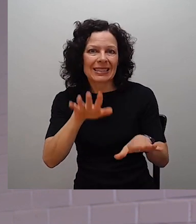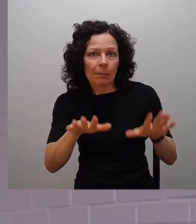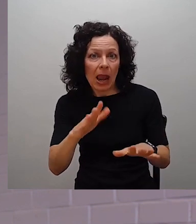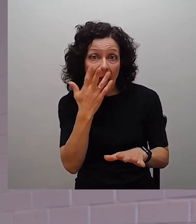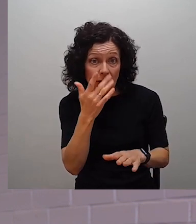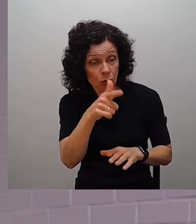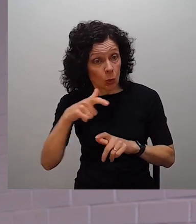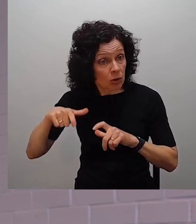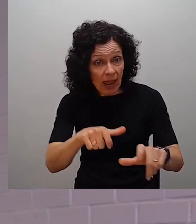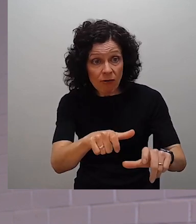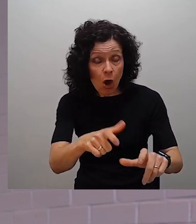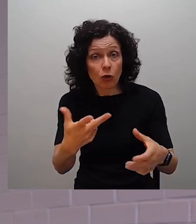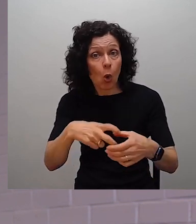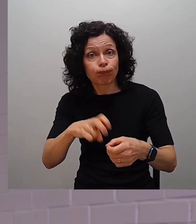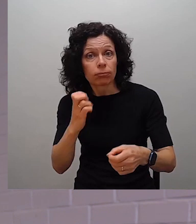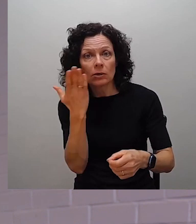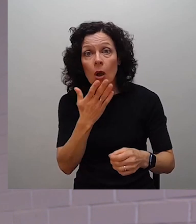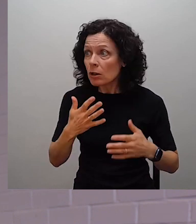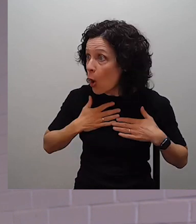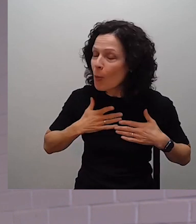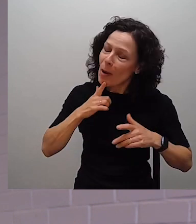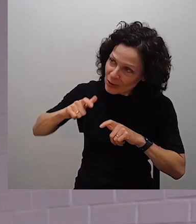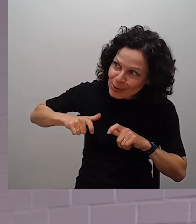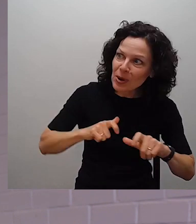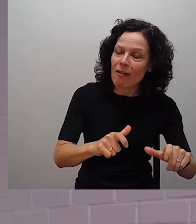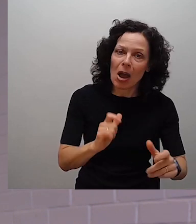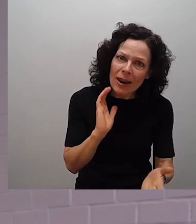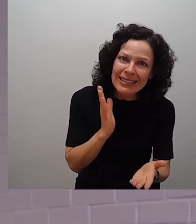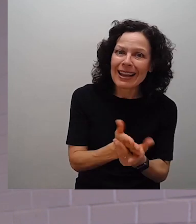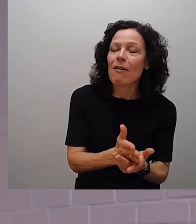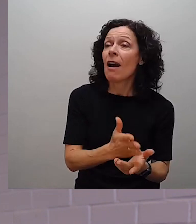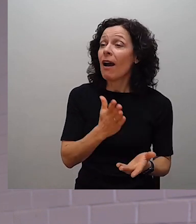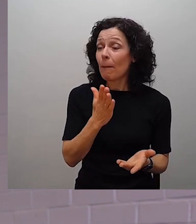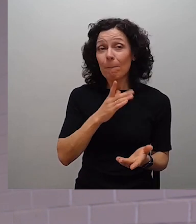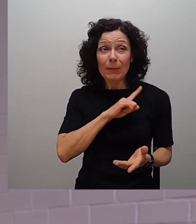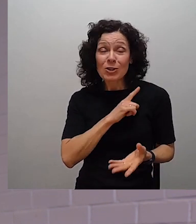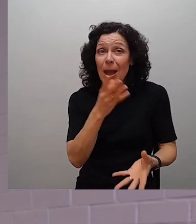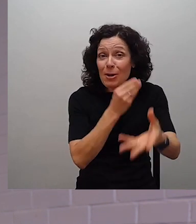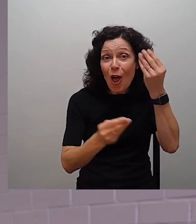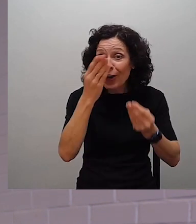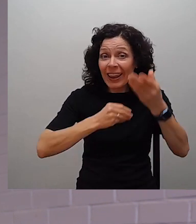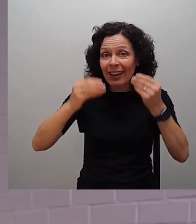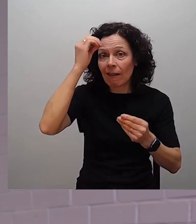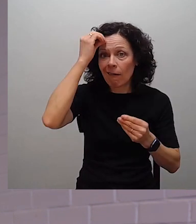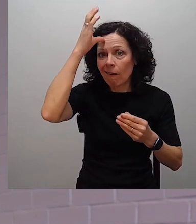to stay on or do you not? And I was like, yeah, 100% I do, because I'm learning. You